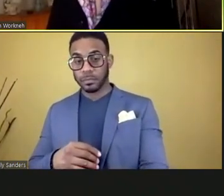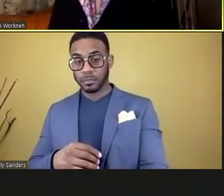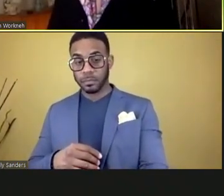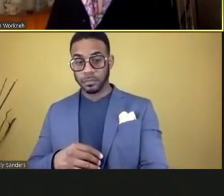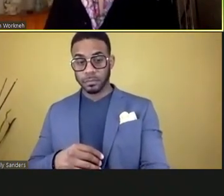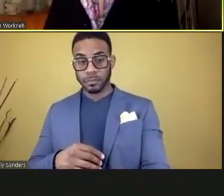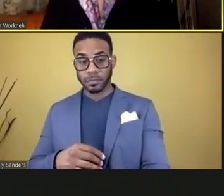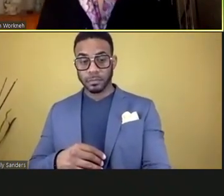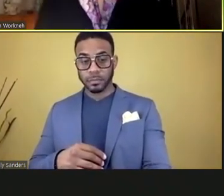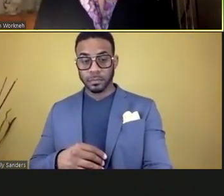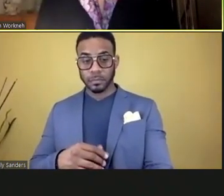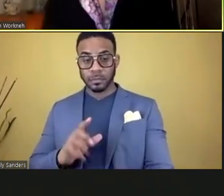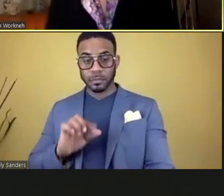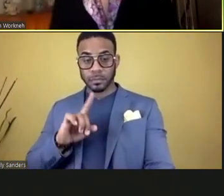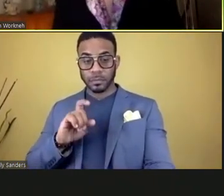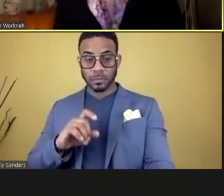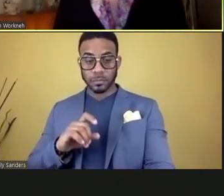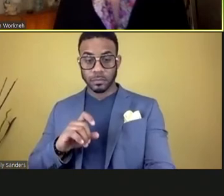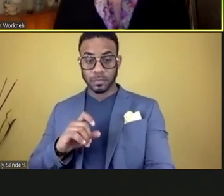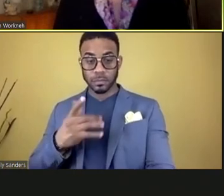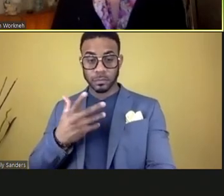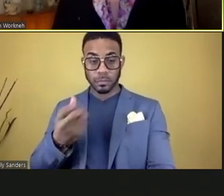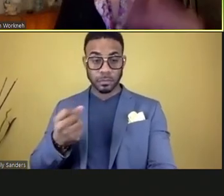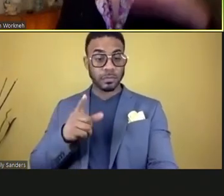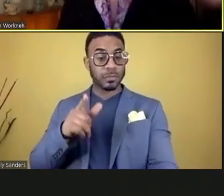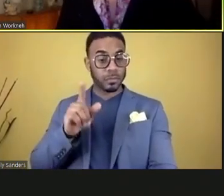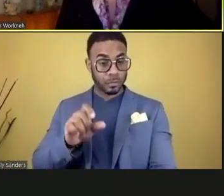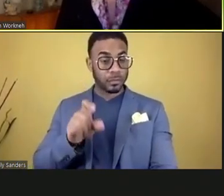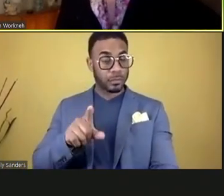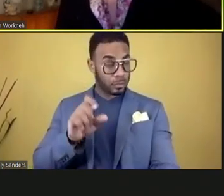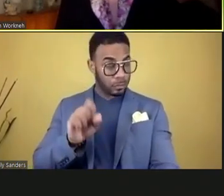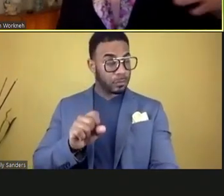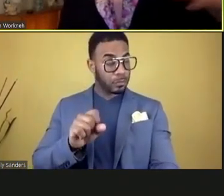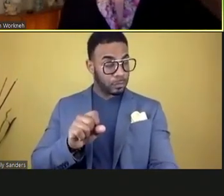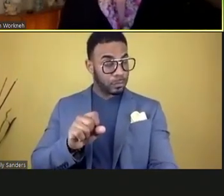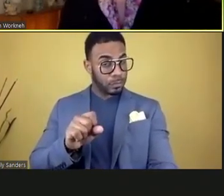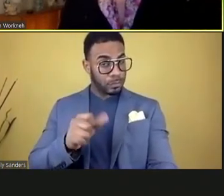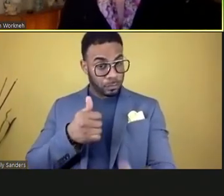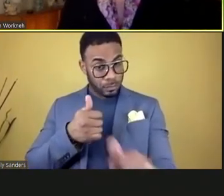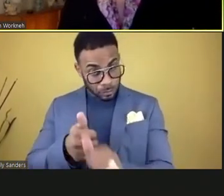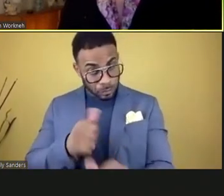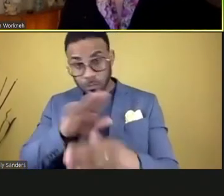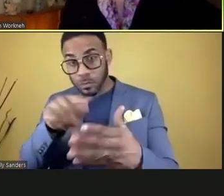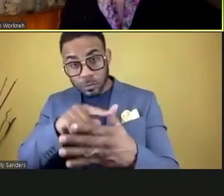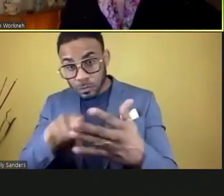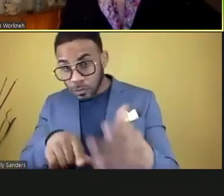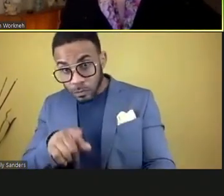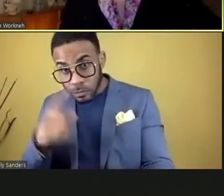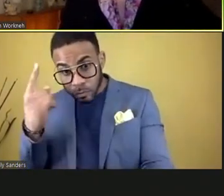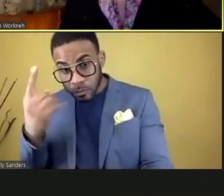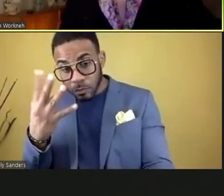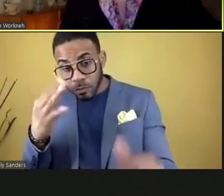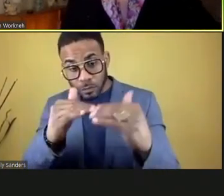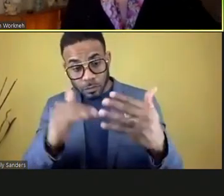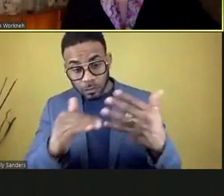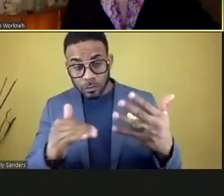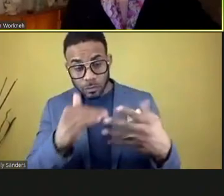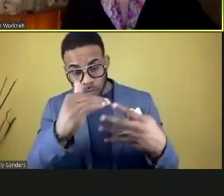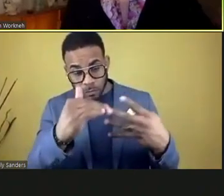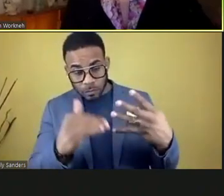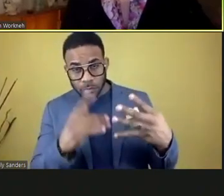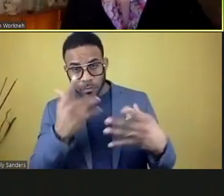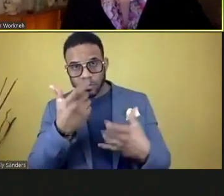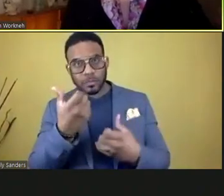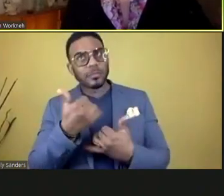you know, to go to your questions of trust, you can abide by all of that four levels of trust and still make